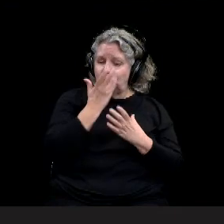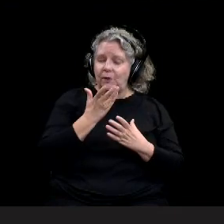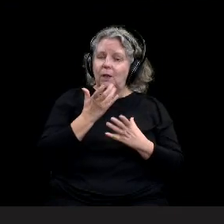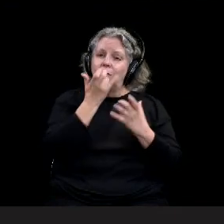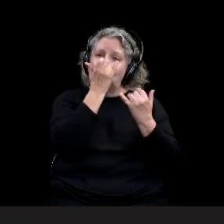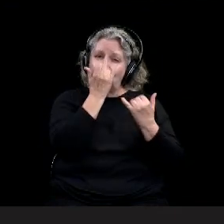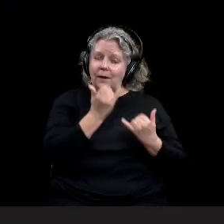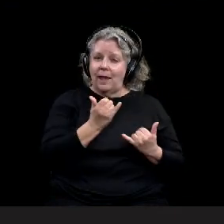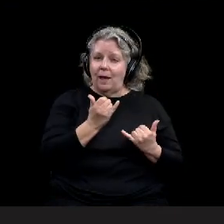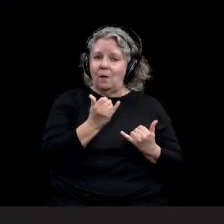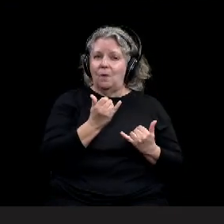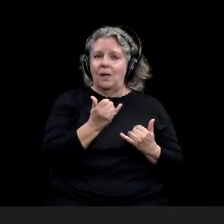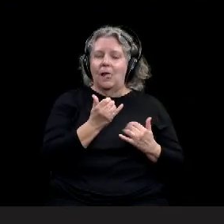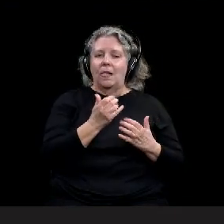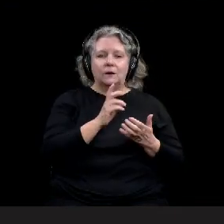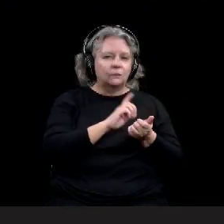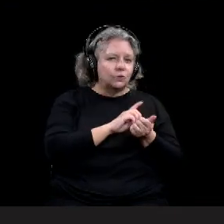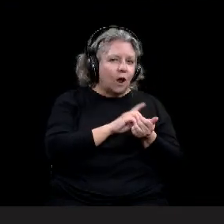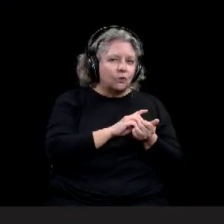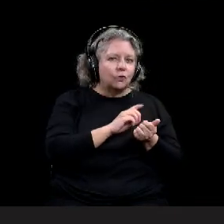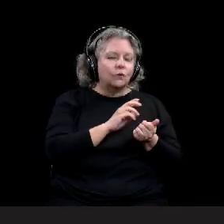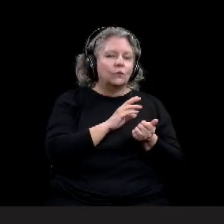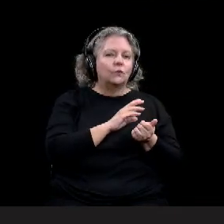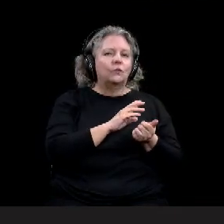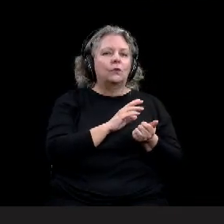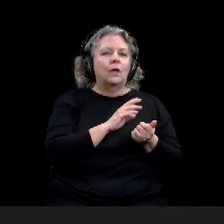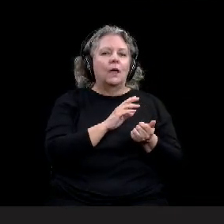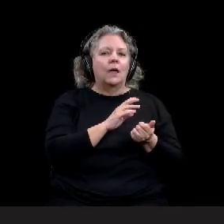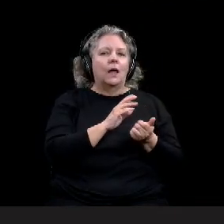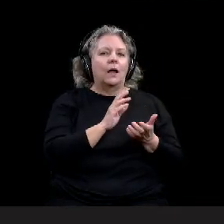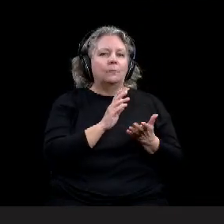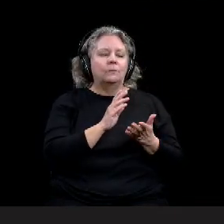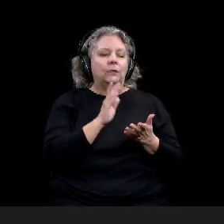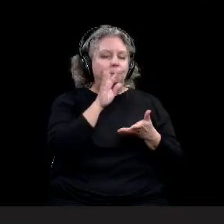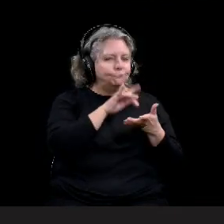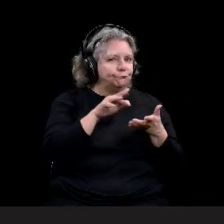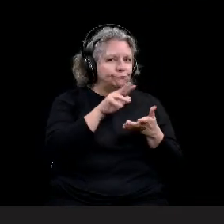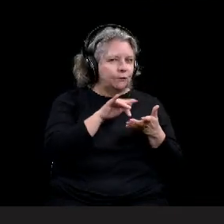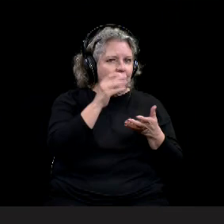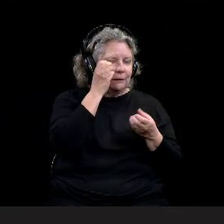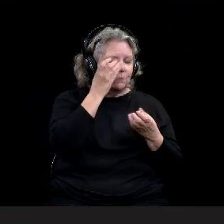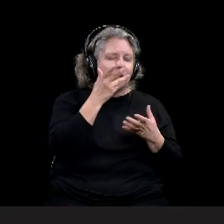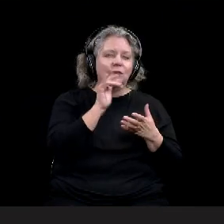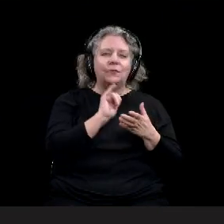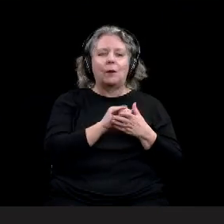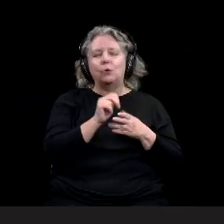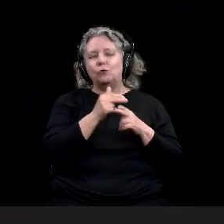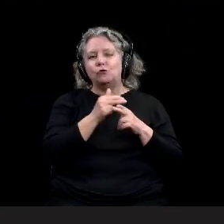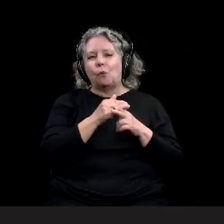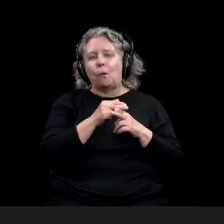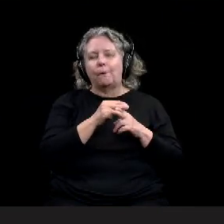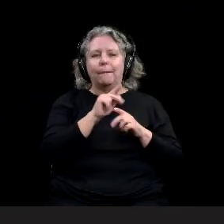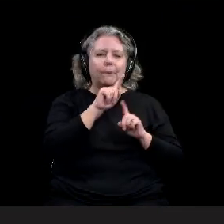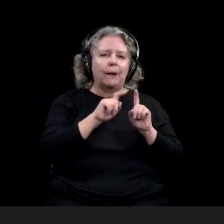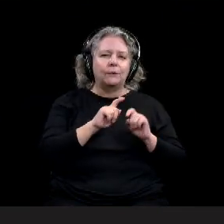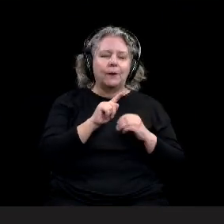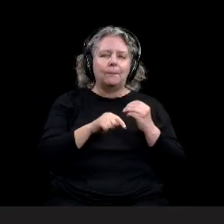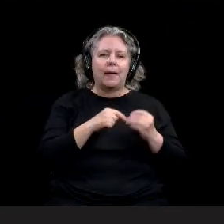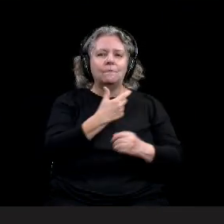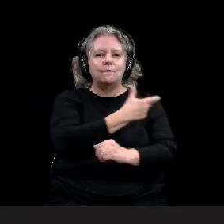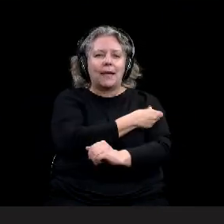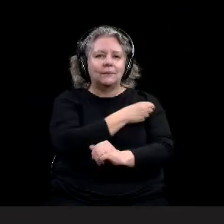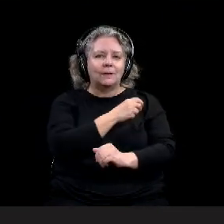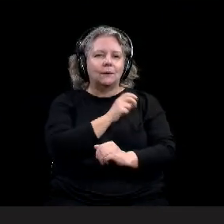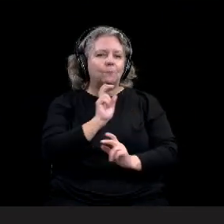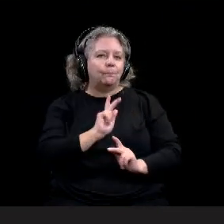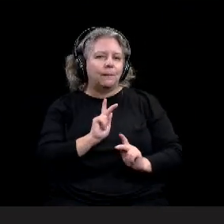up to understand. It was a short survey on vaccine opinions and what people thought about vaccines. So we should